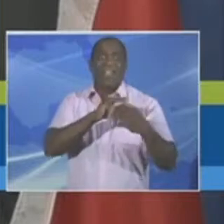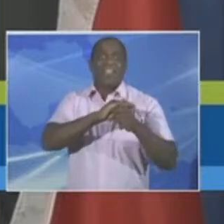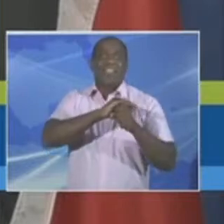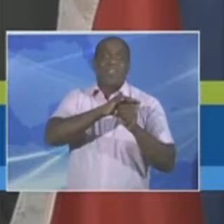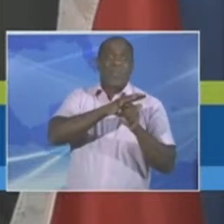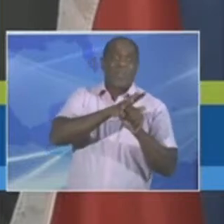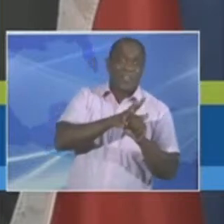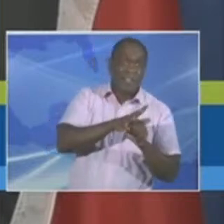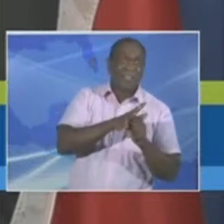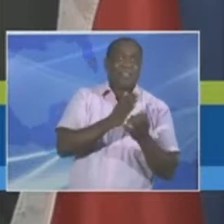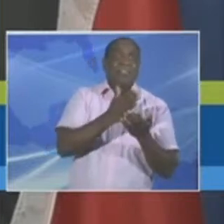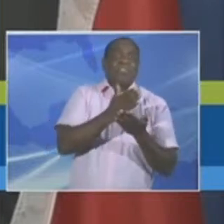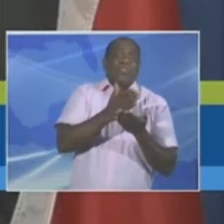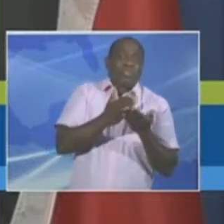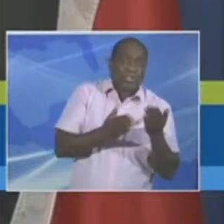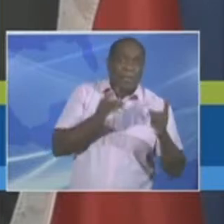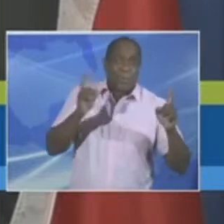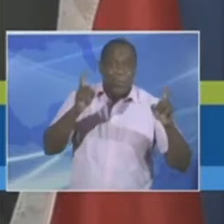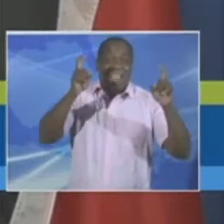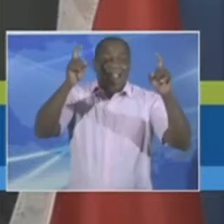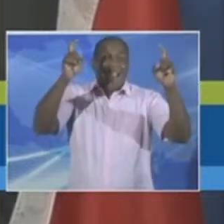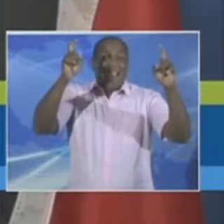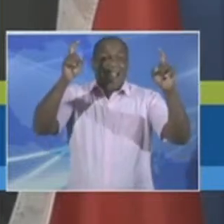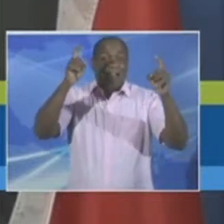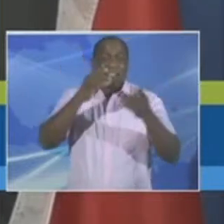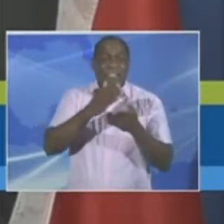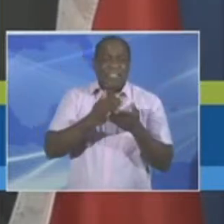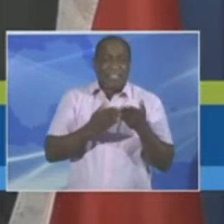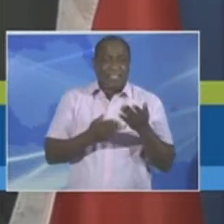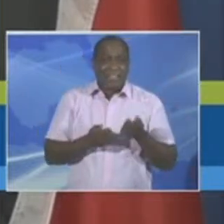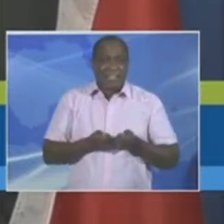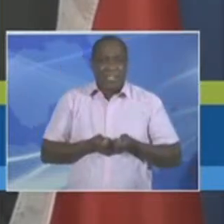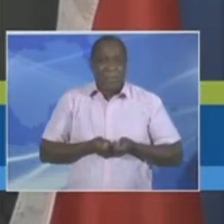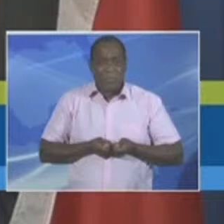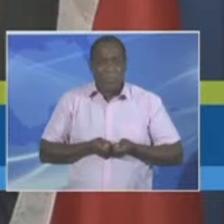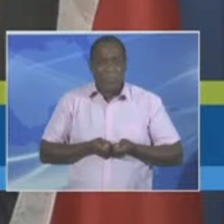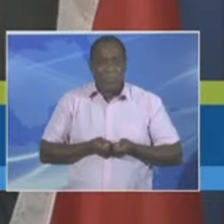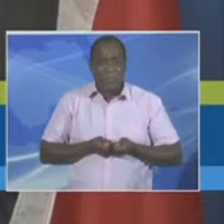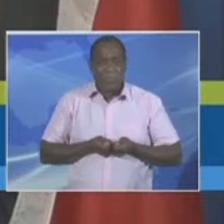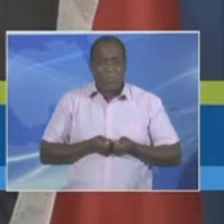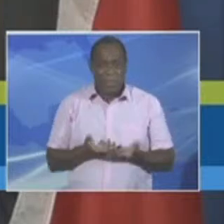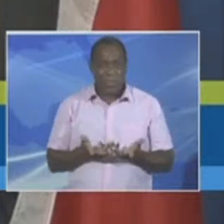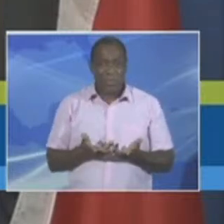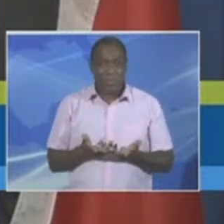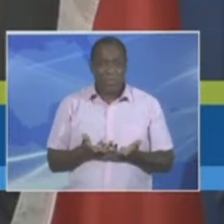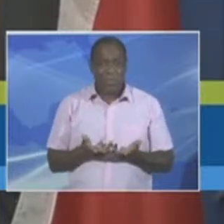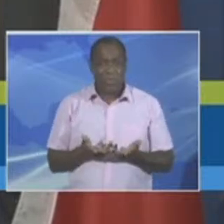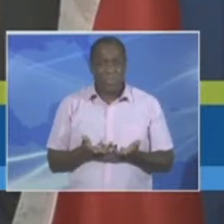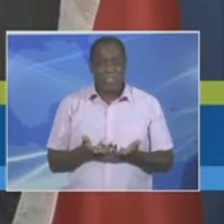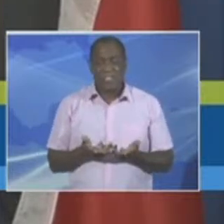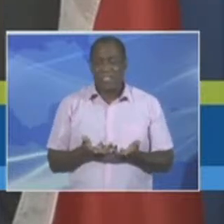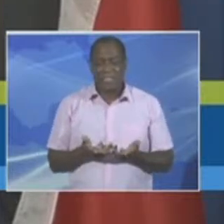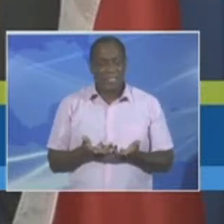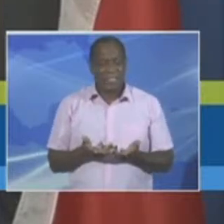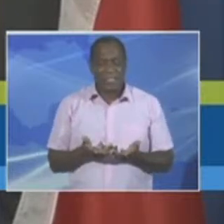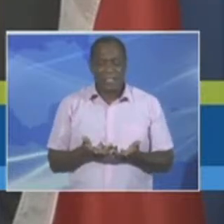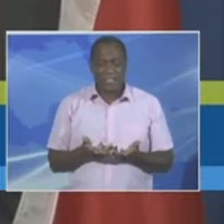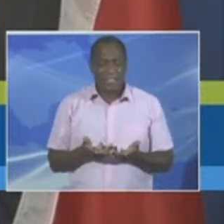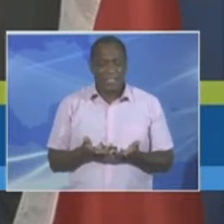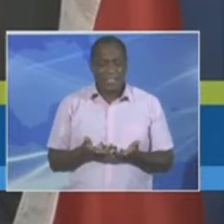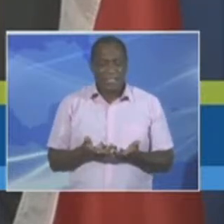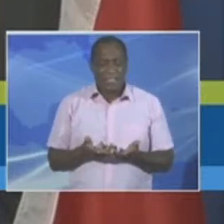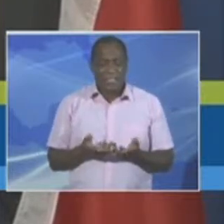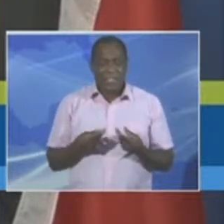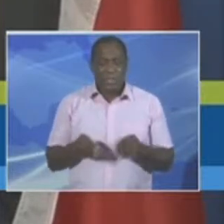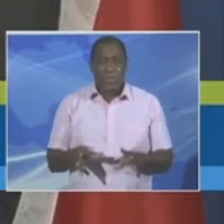losing some, for 2 years. I want to say to the population that we are in a